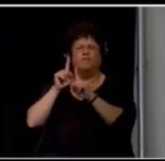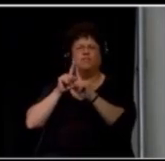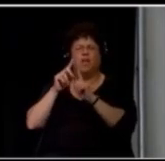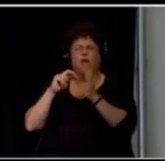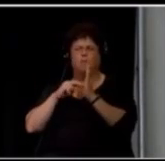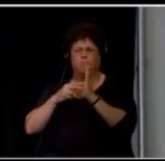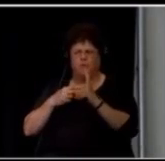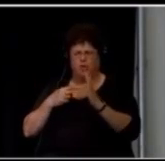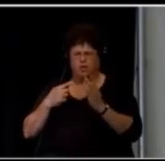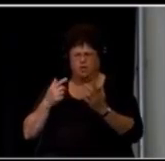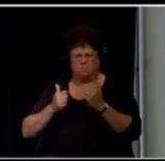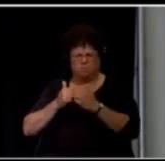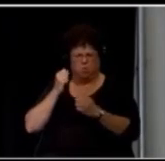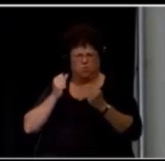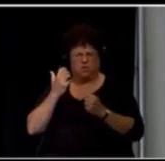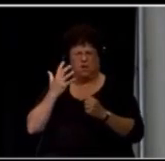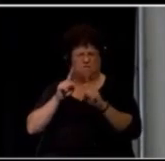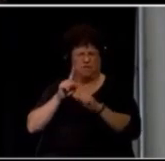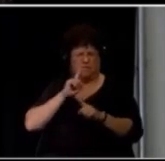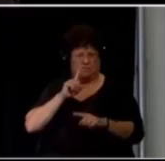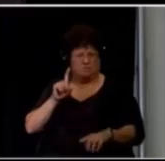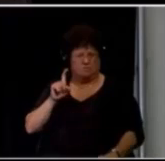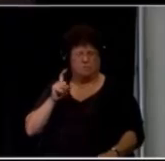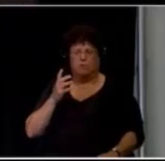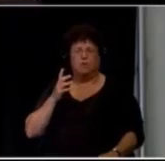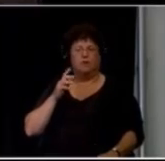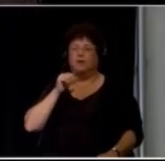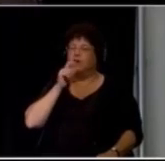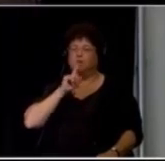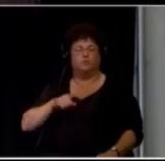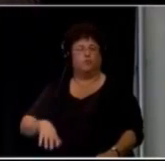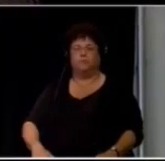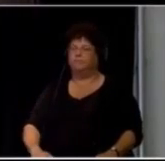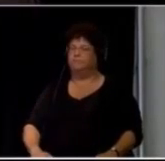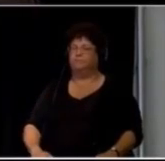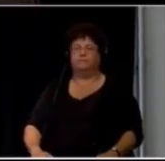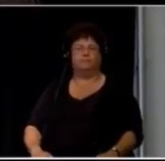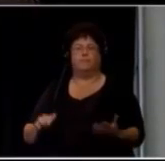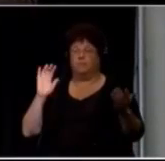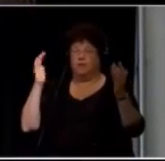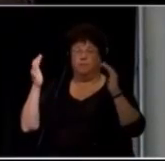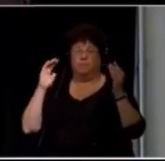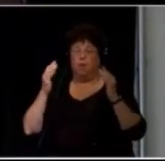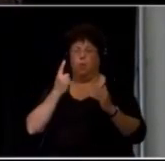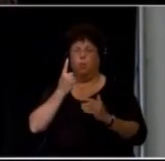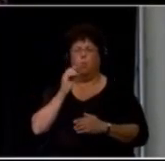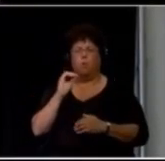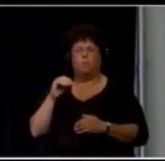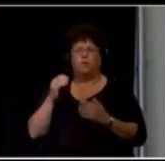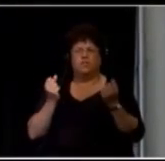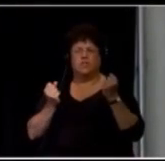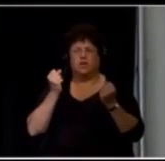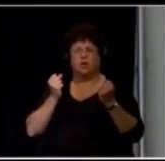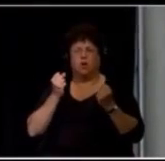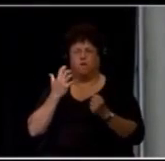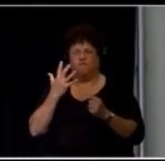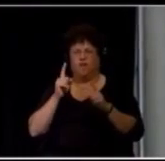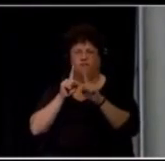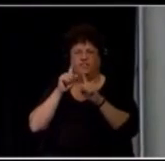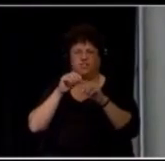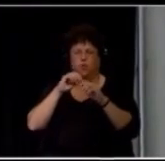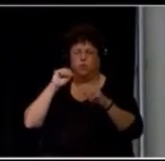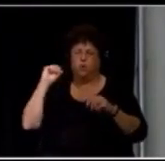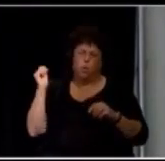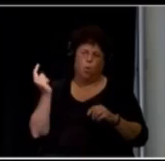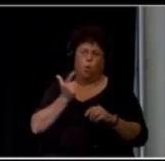well, aren't like most cars 5-star? Well, that's actually not the case. Only about 1% of cars are 5-star in